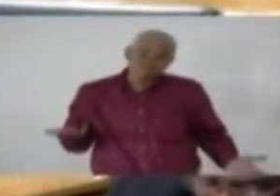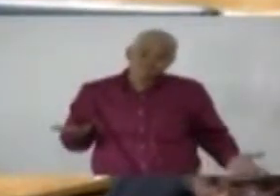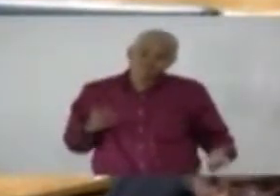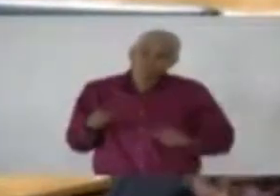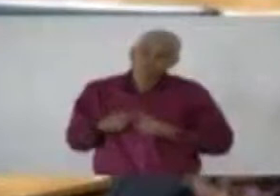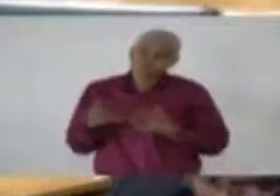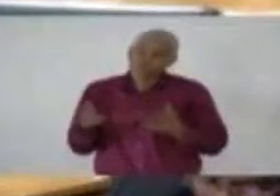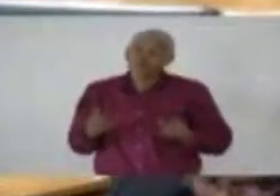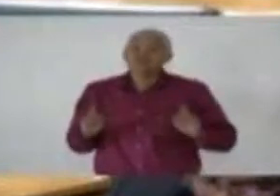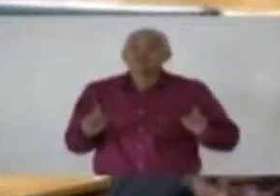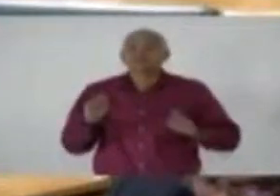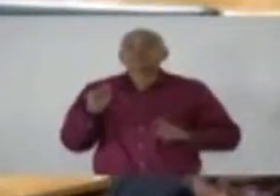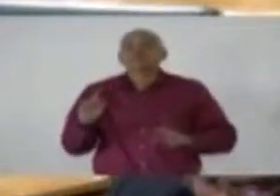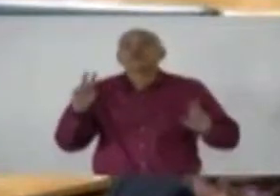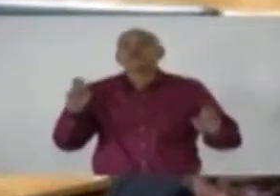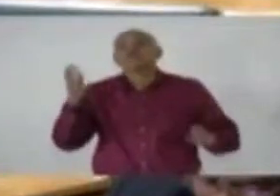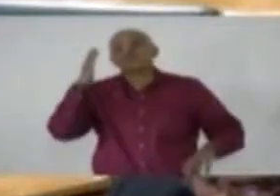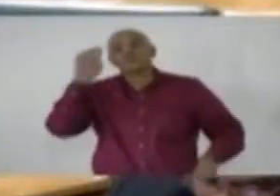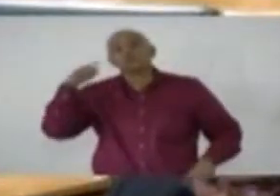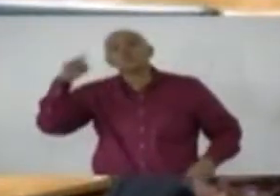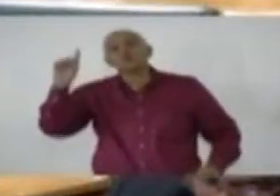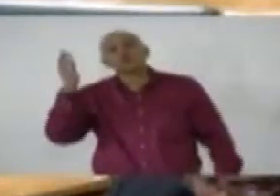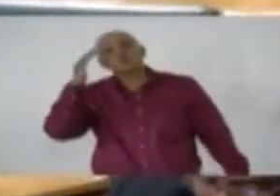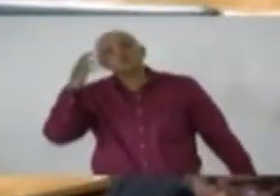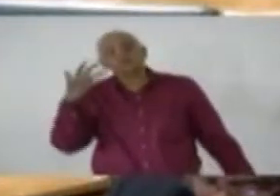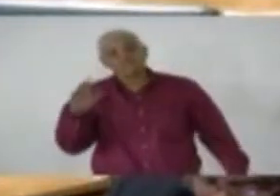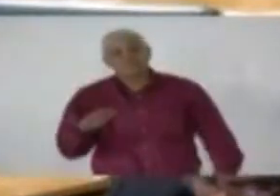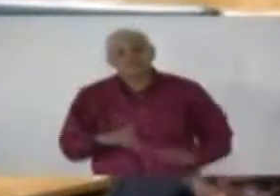want to deal with tax issues, they know where to go.